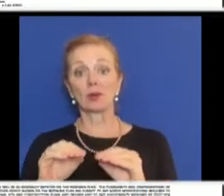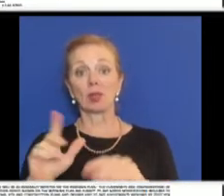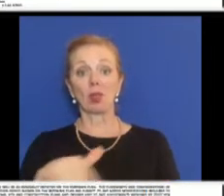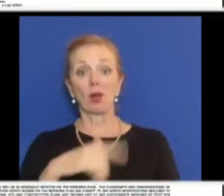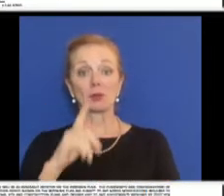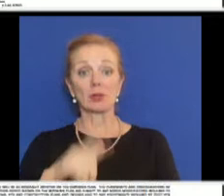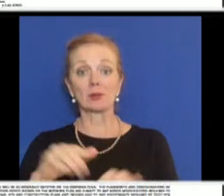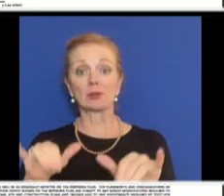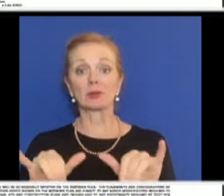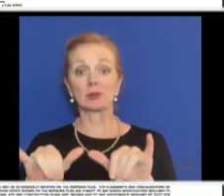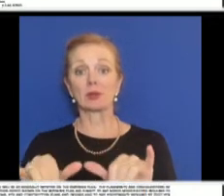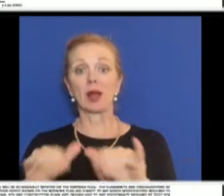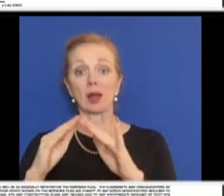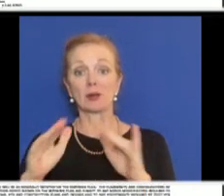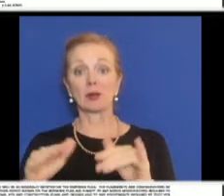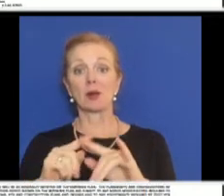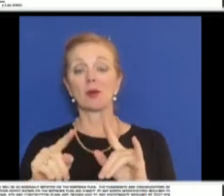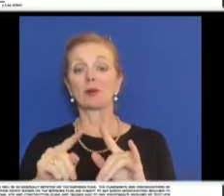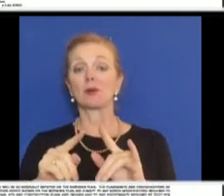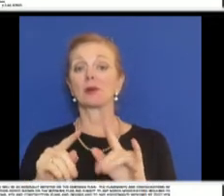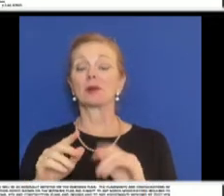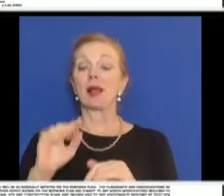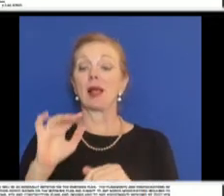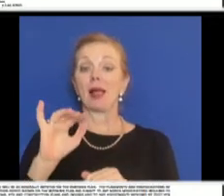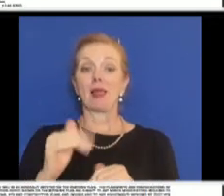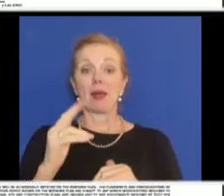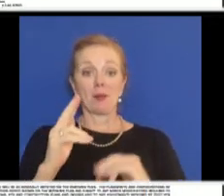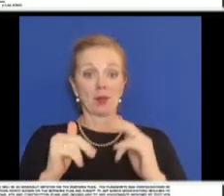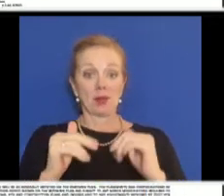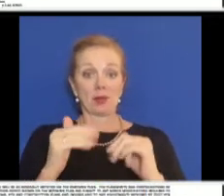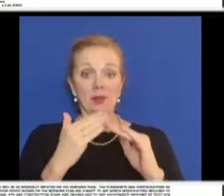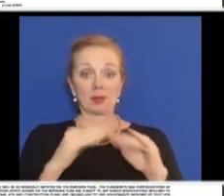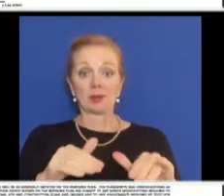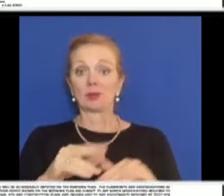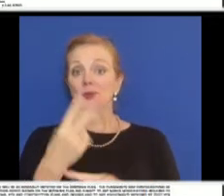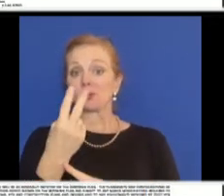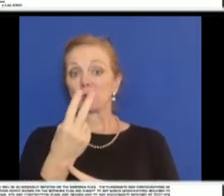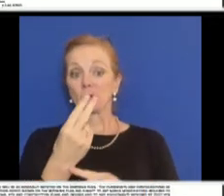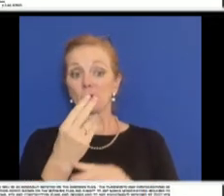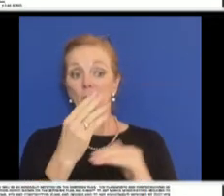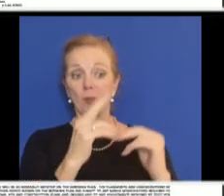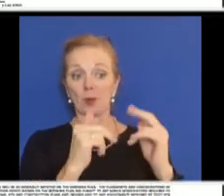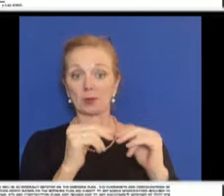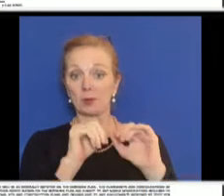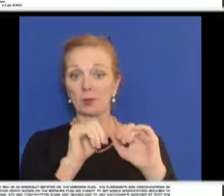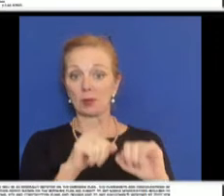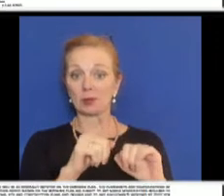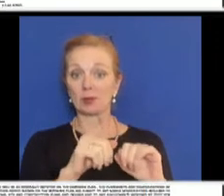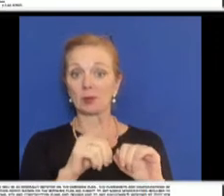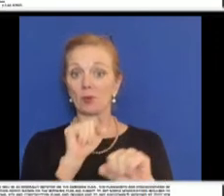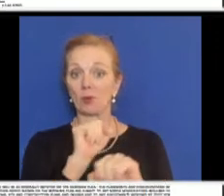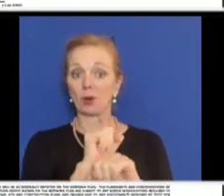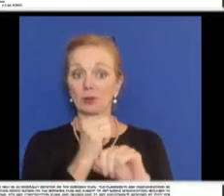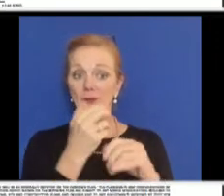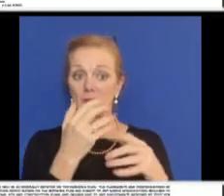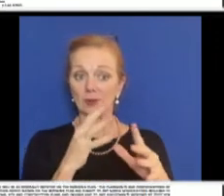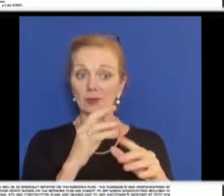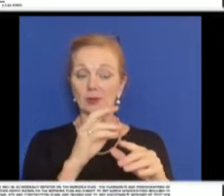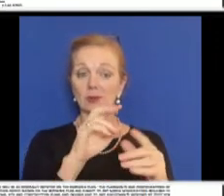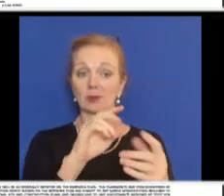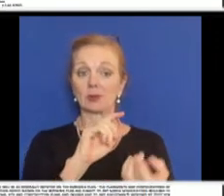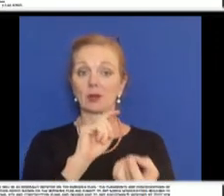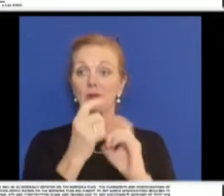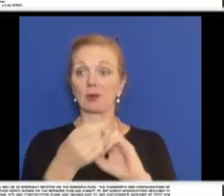more sustainable housing perfectly this building really breaks down into two buildings and so it's possible when the work is done conversion work